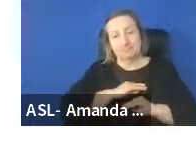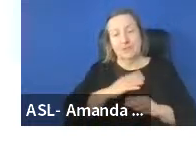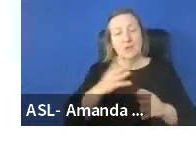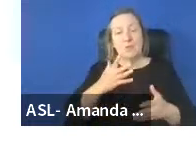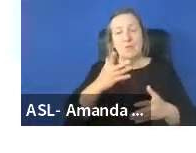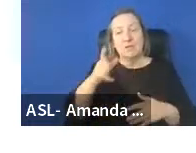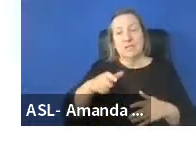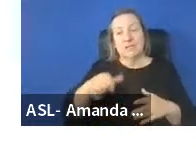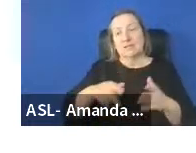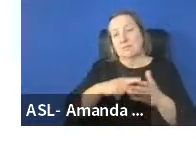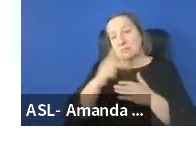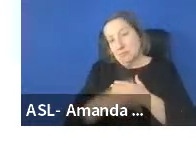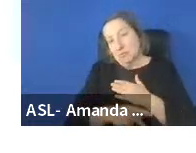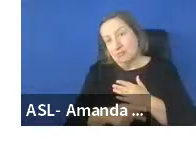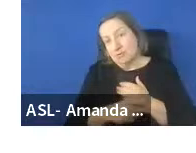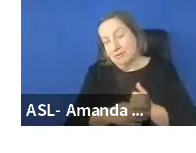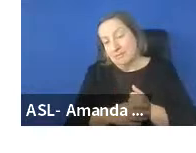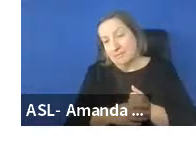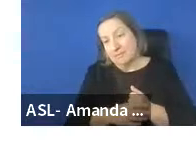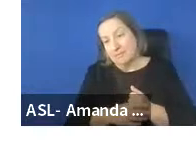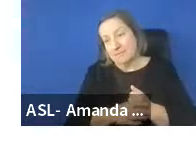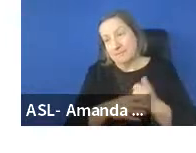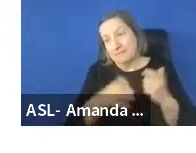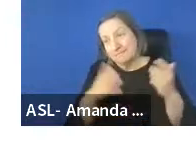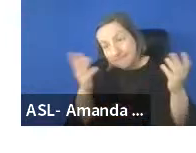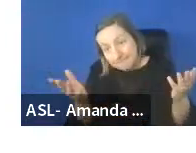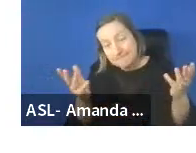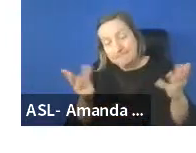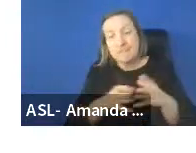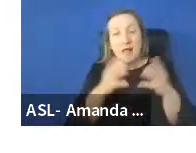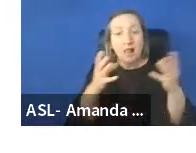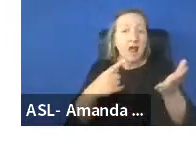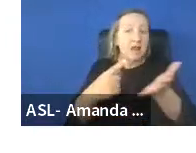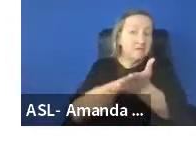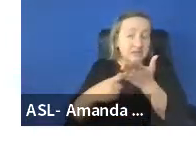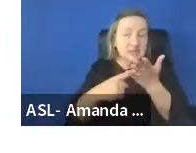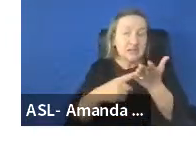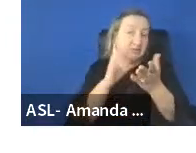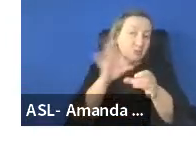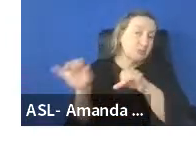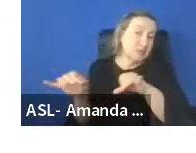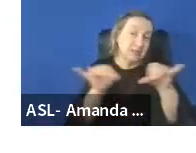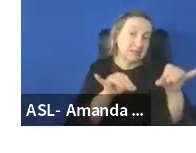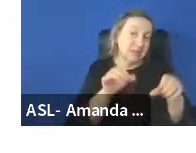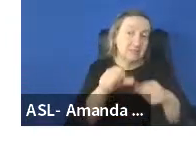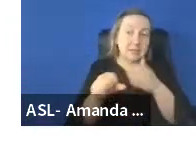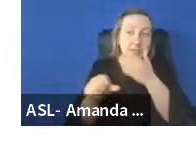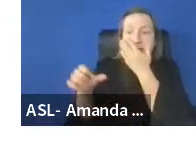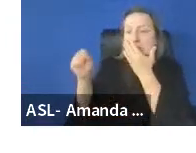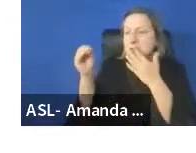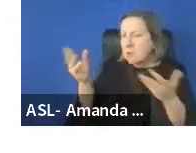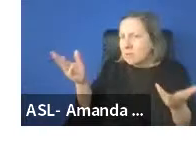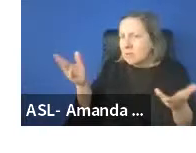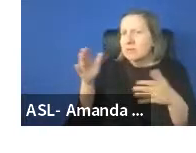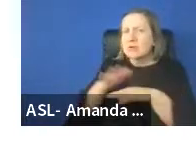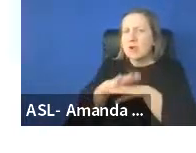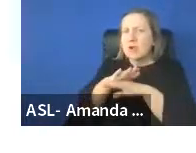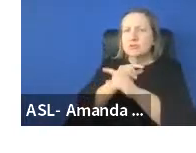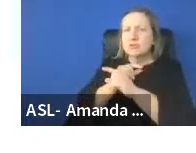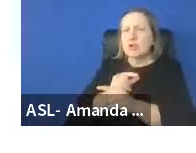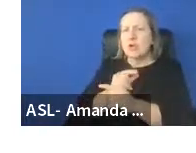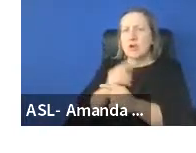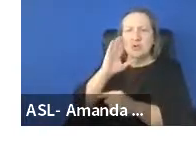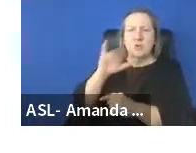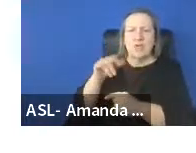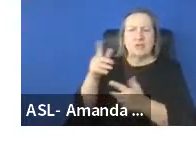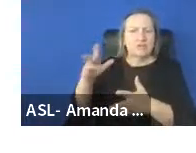of this program. So a lot of the arguments are going to be the same. Well, so Coast Guard knows all that because